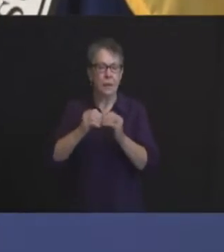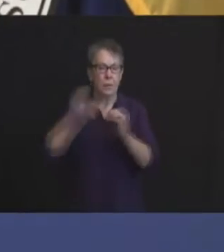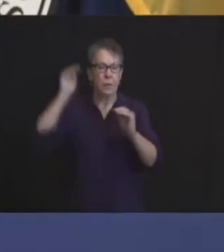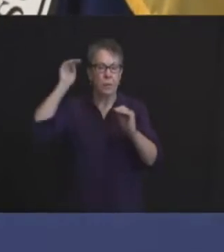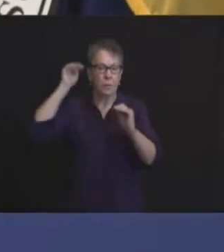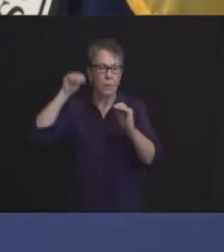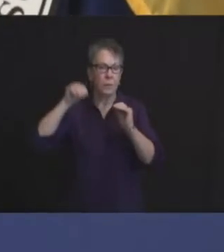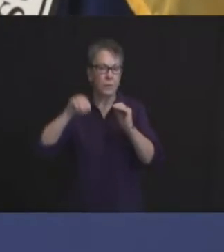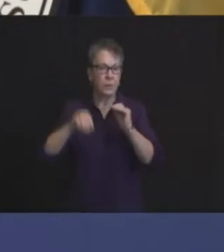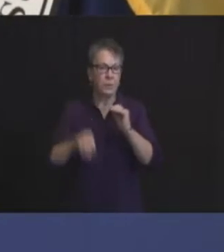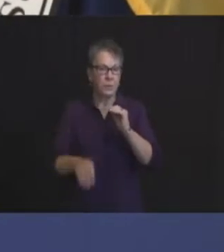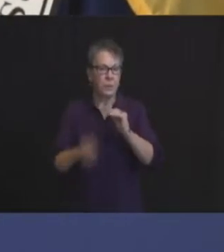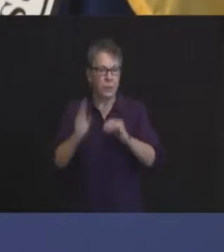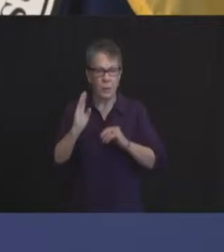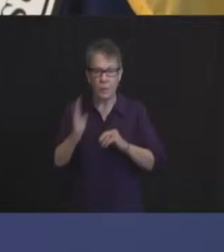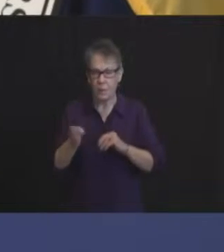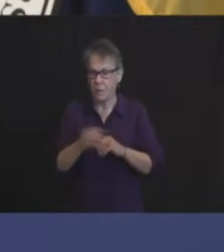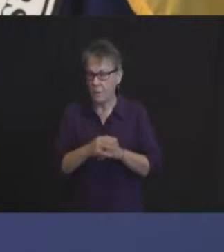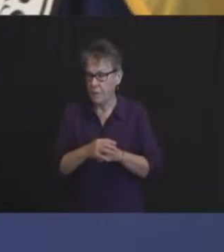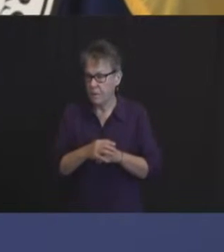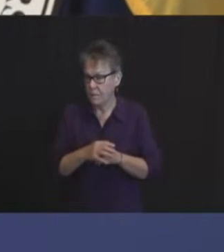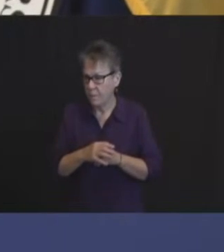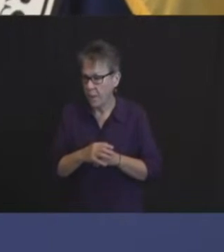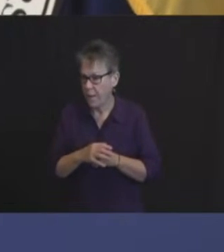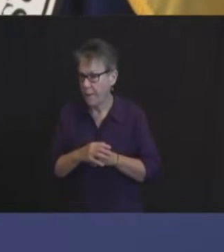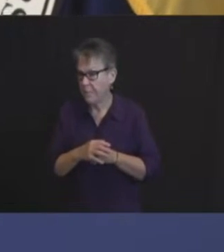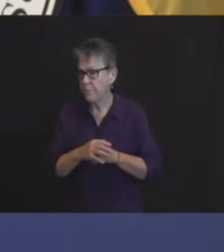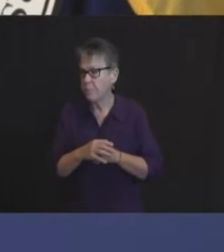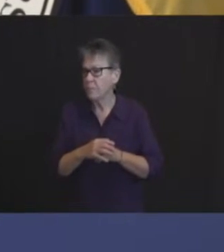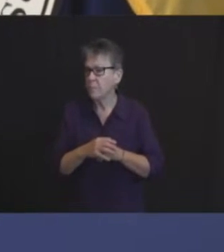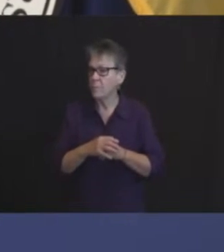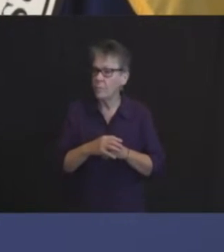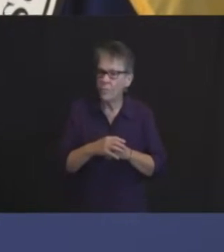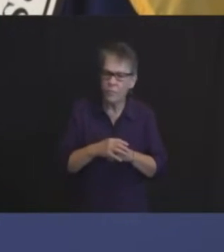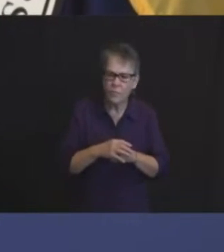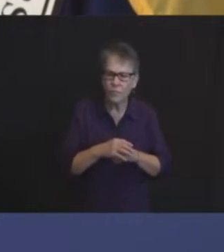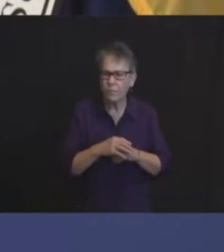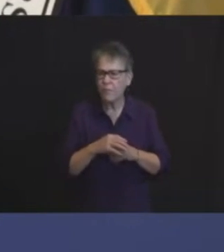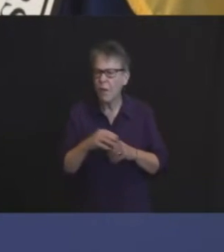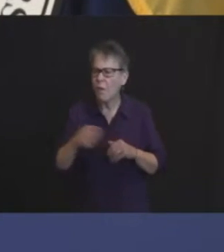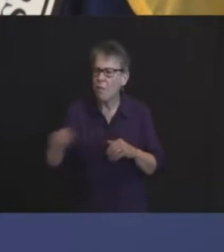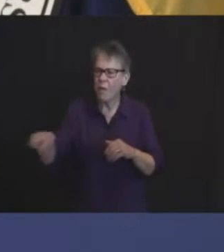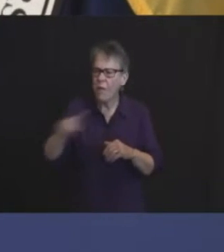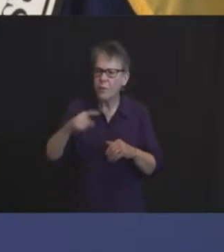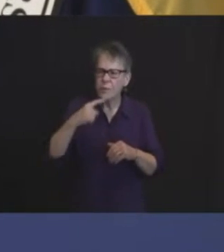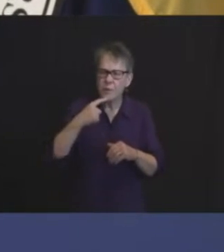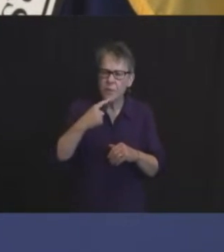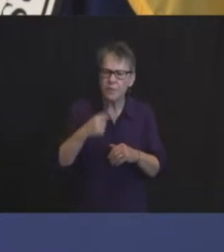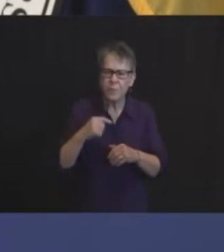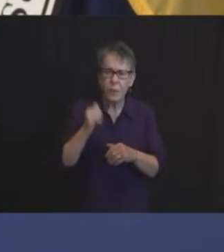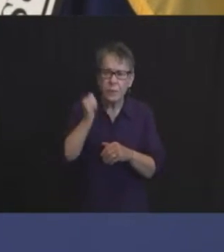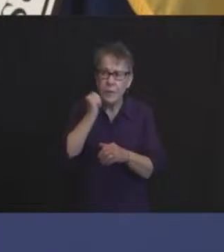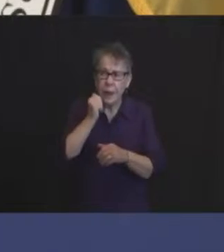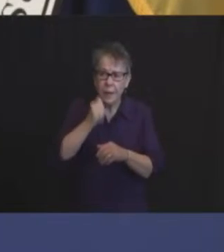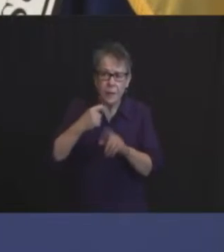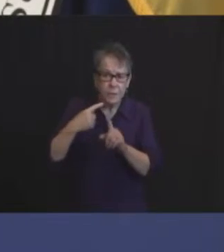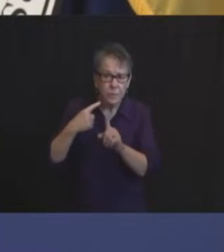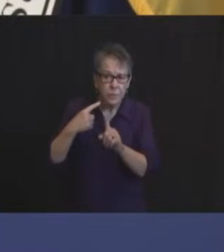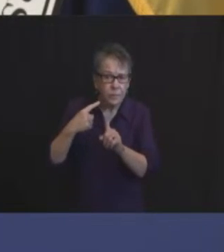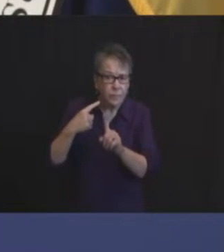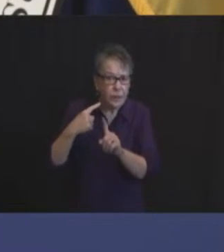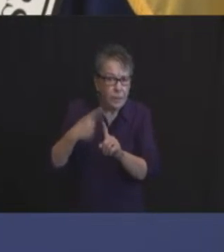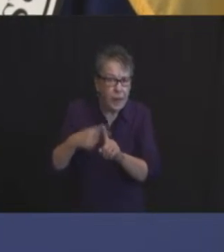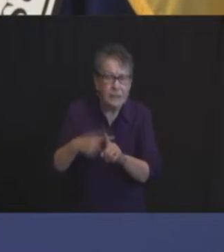positivity rate continues to be double-digit. Rate of transmission, as we predicted, has crept up again. Many thousands of positives a day, but